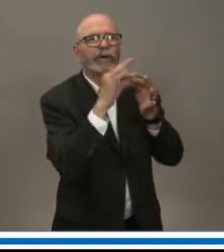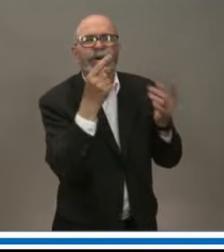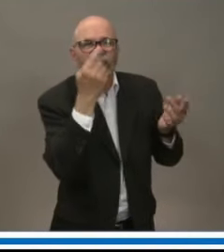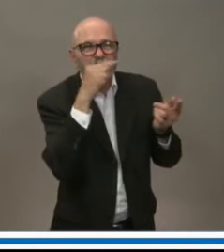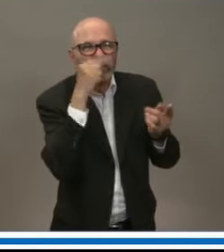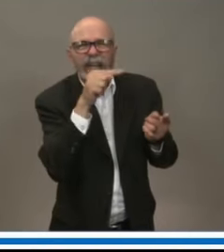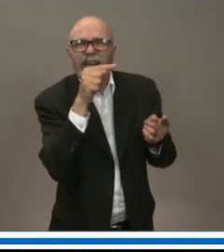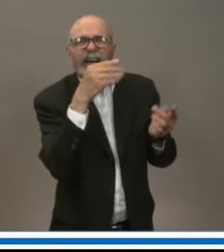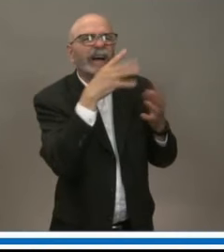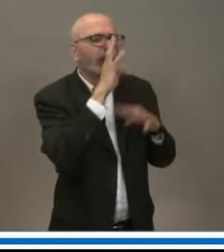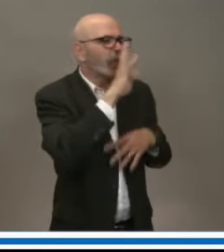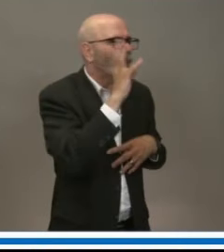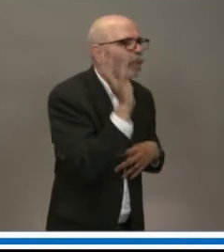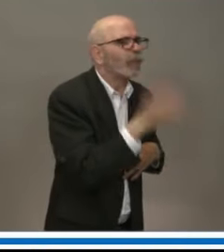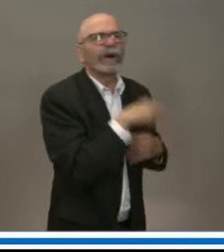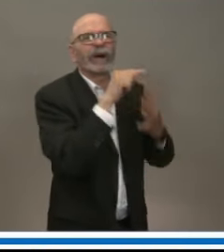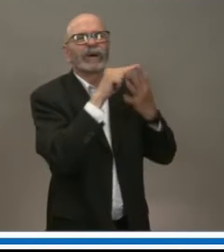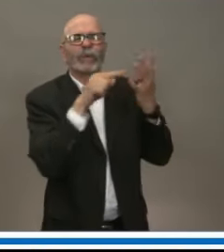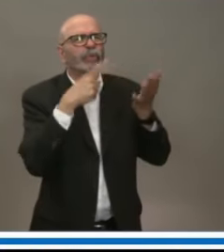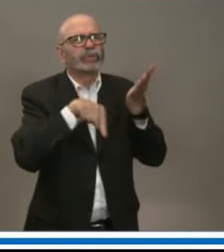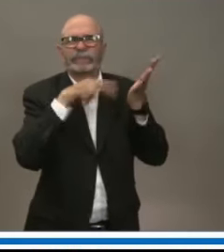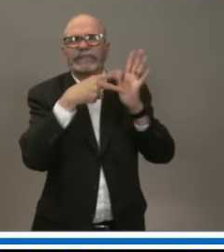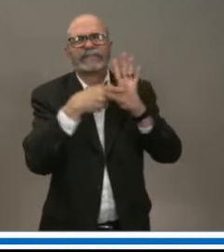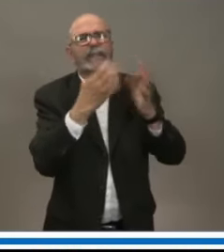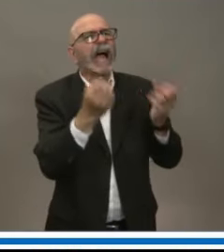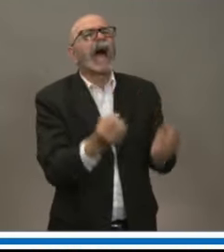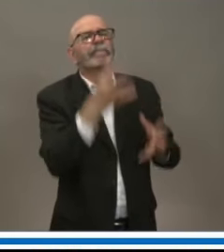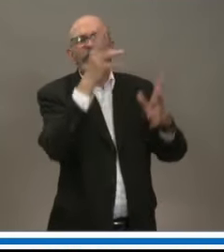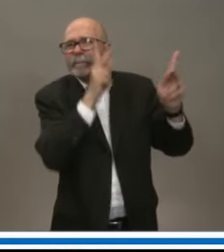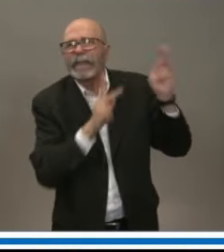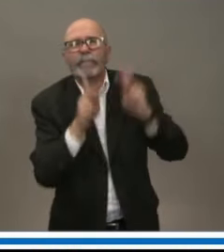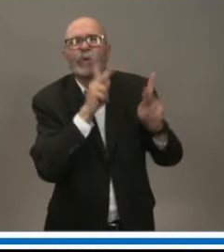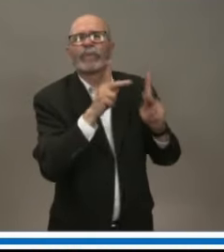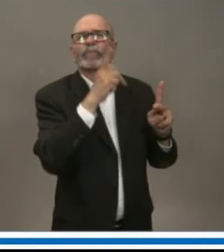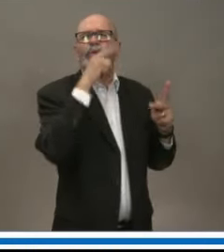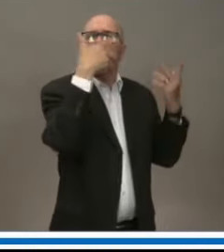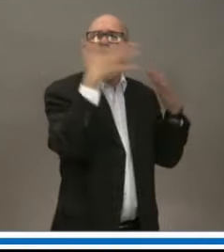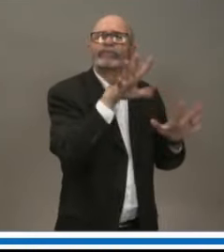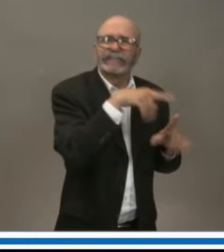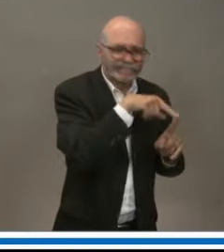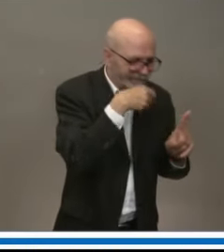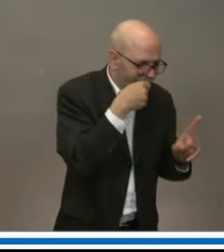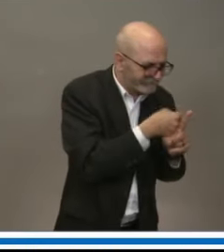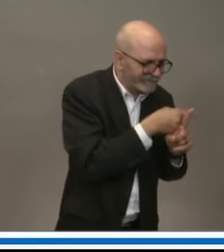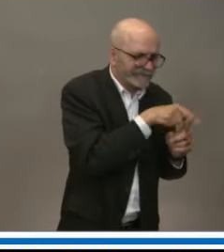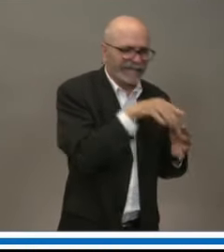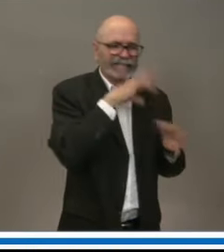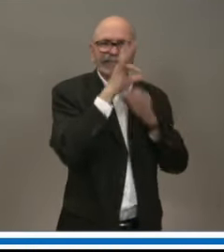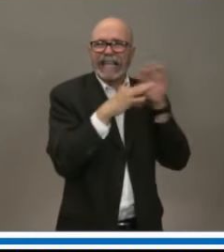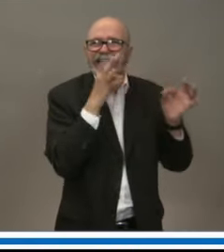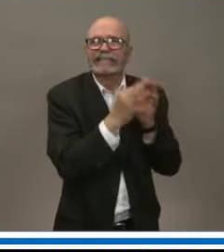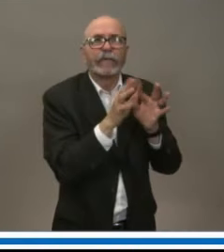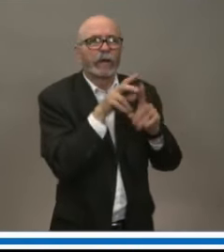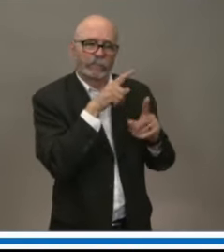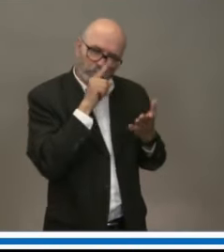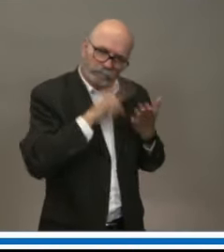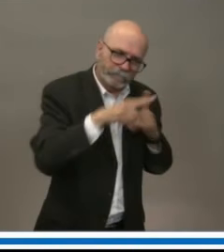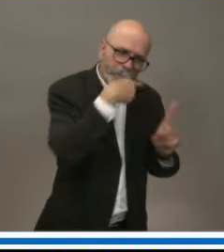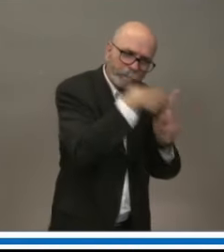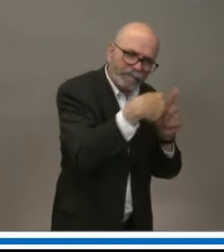home care recipients have been diagnosed? Like we seem to have a lot of details about the nursing